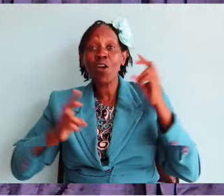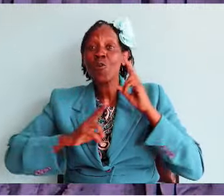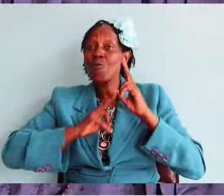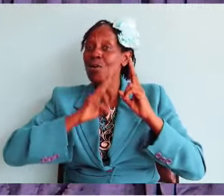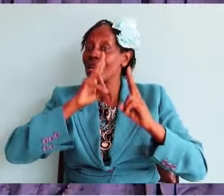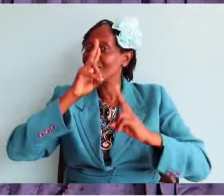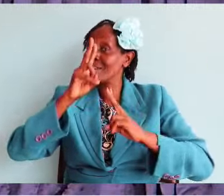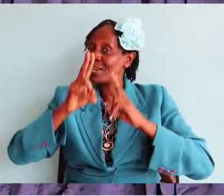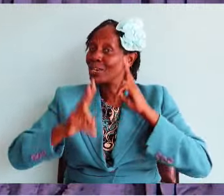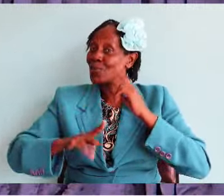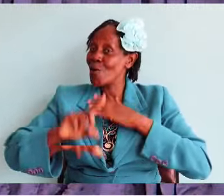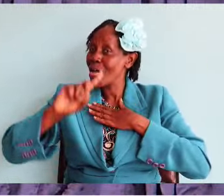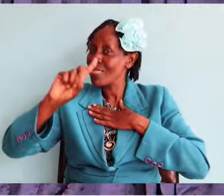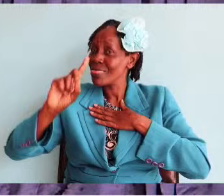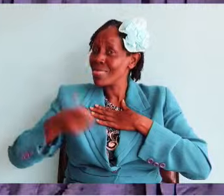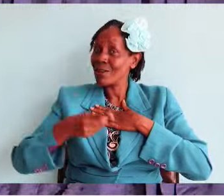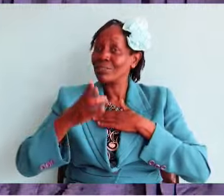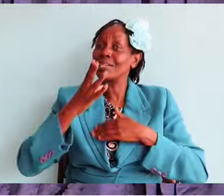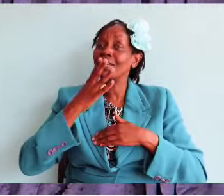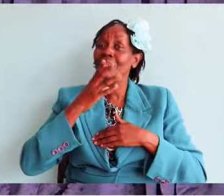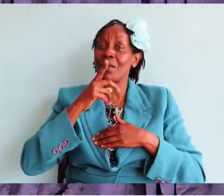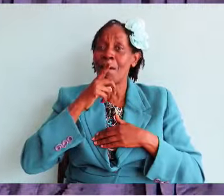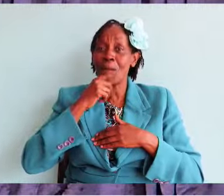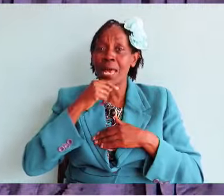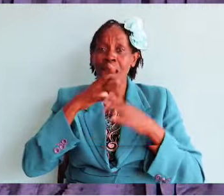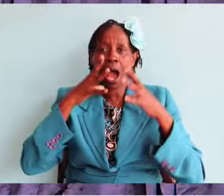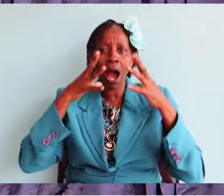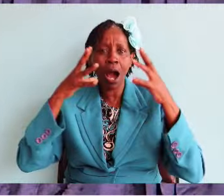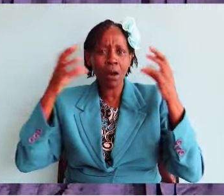22,000 men left.